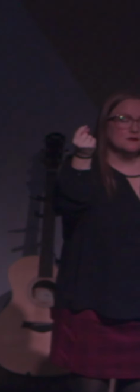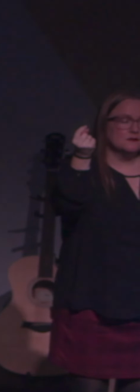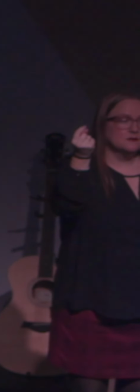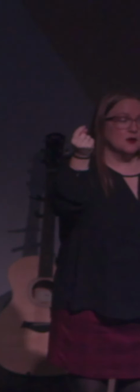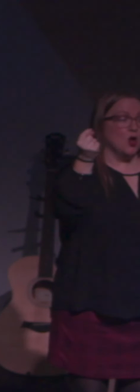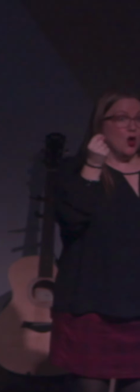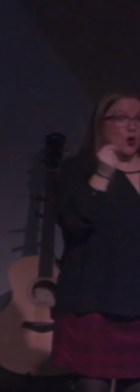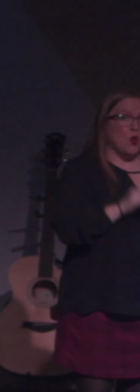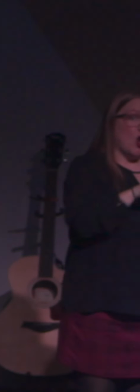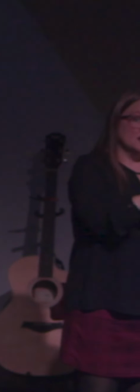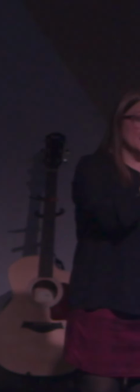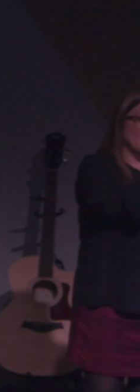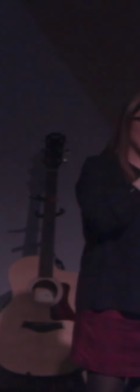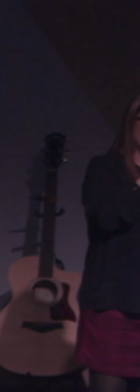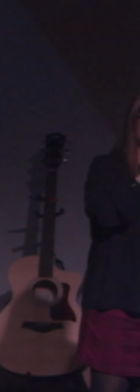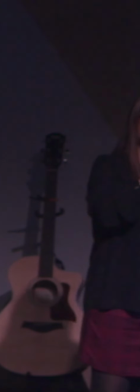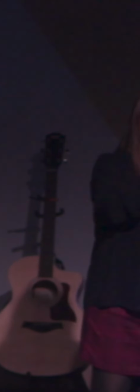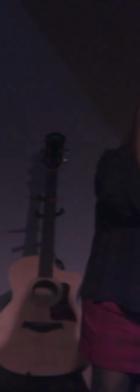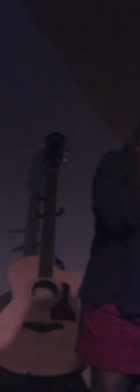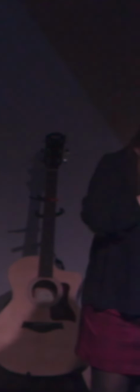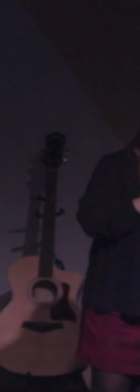step 372. Just show me 373. That's all I'm asking.